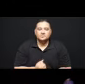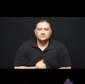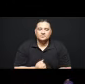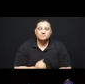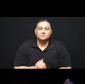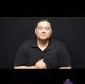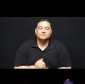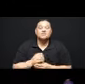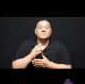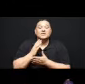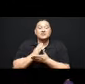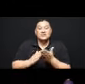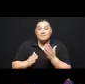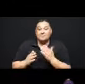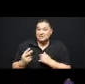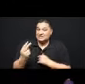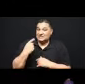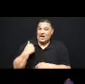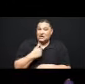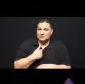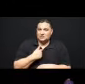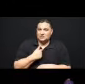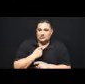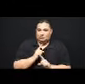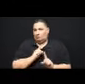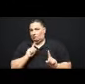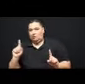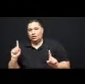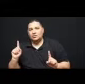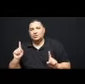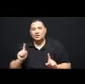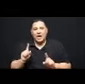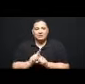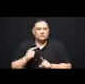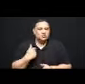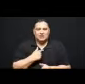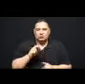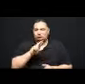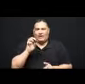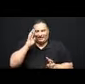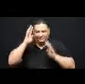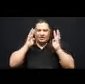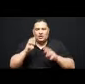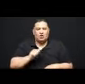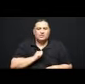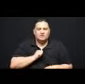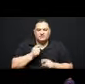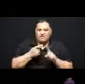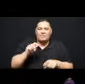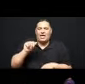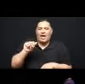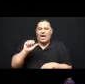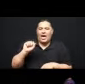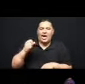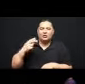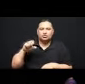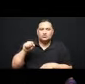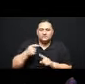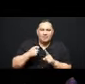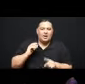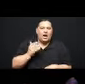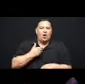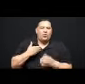out of our way as we reinvent ourselves from the ashes of our ancestors.